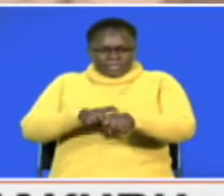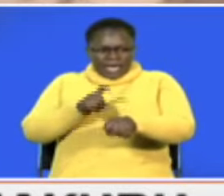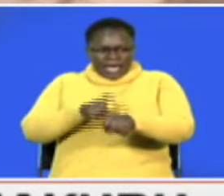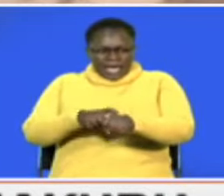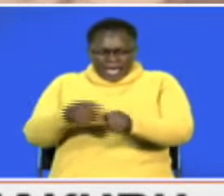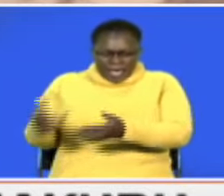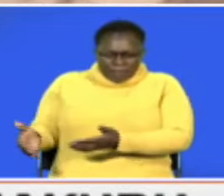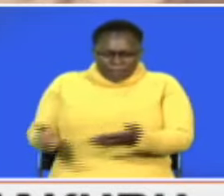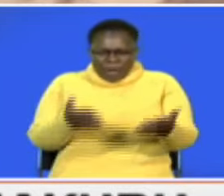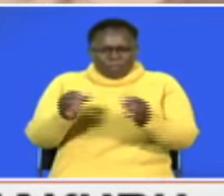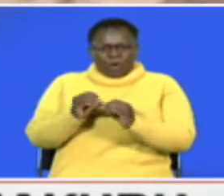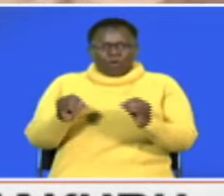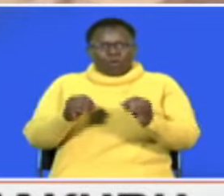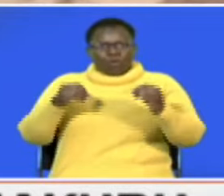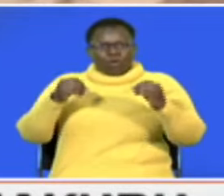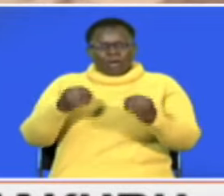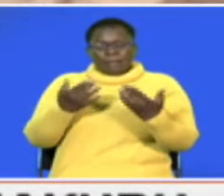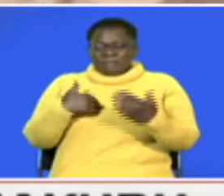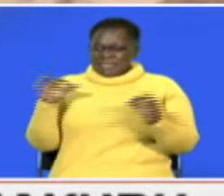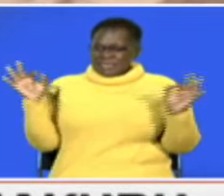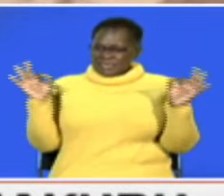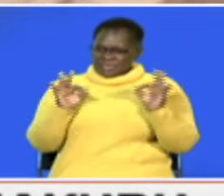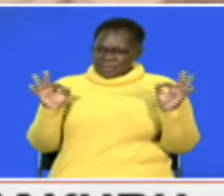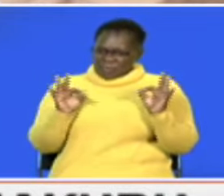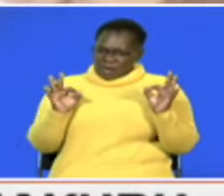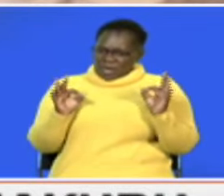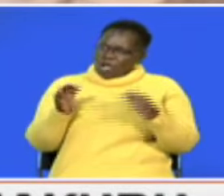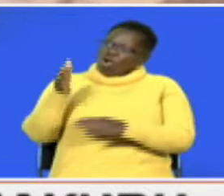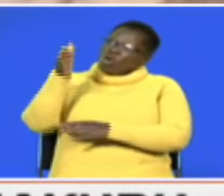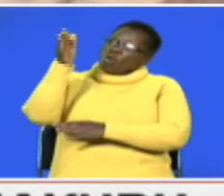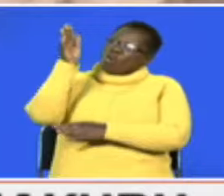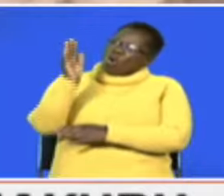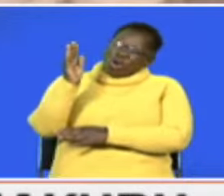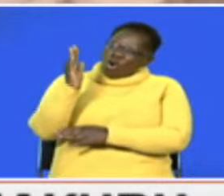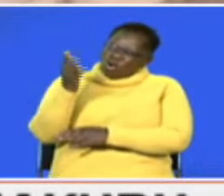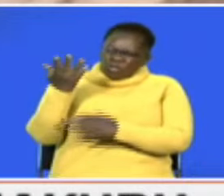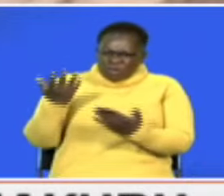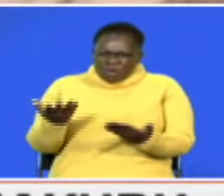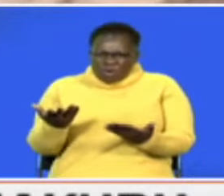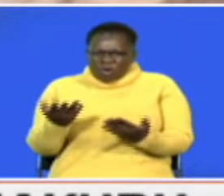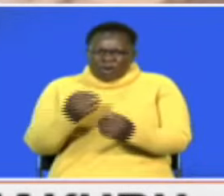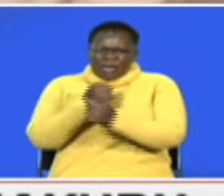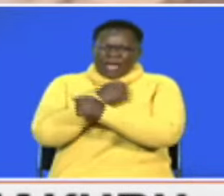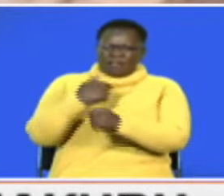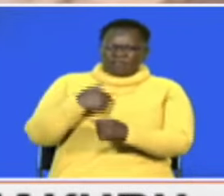sijatoa mchanga, sioni mvua ikinyesha. Sasa mimi nashangaa, naona kama ni Mungu.